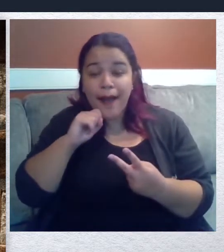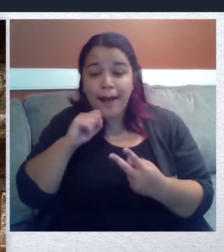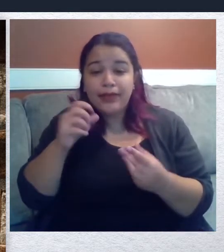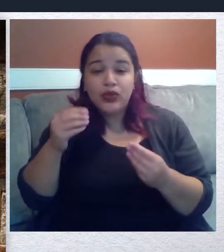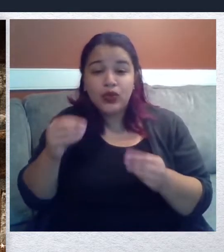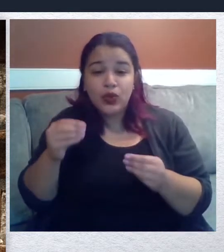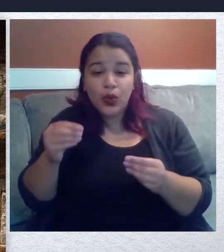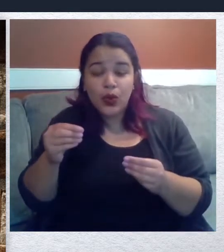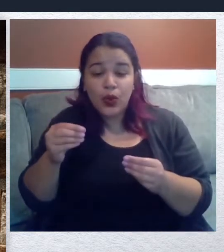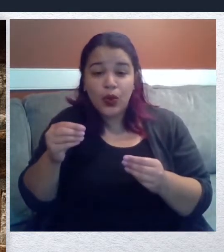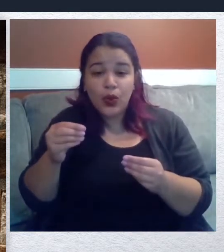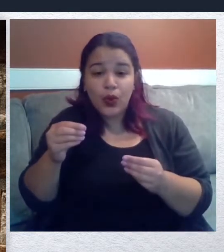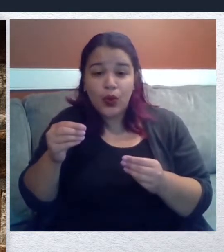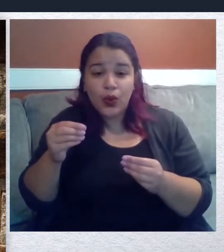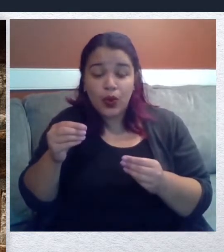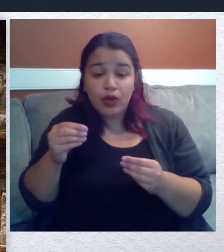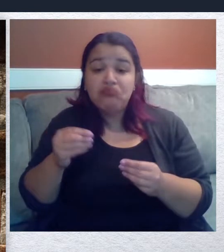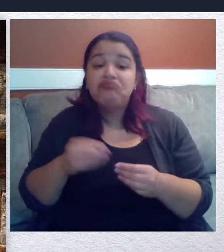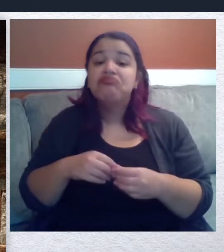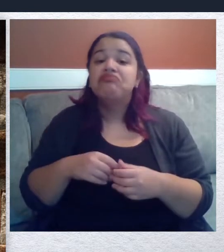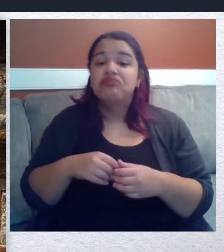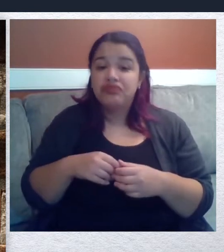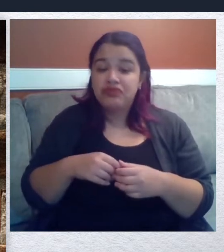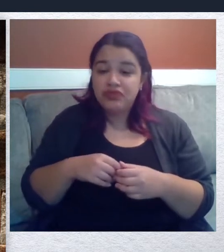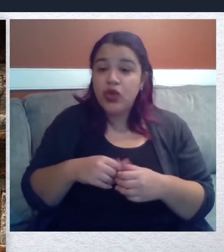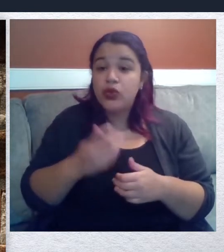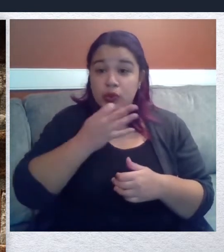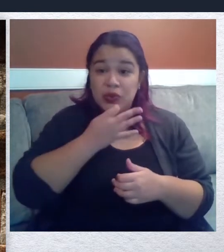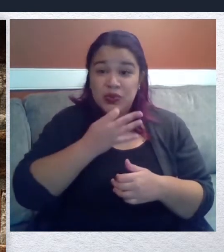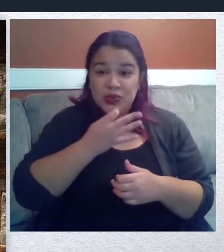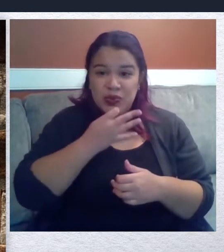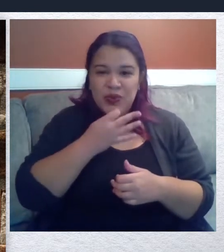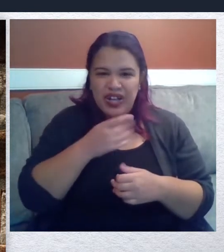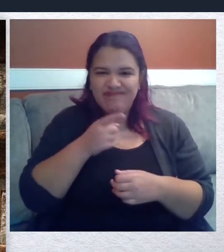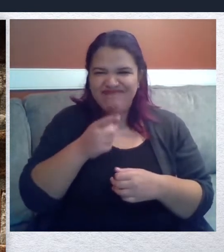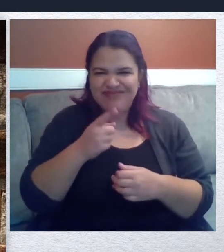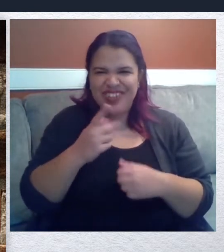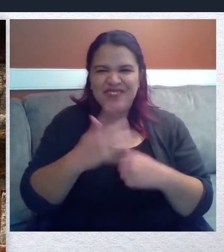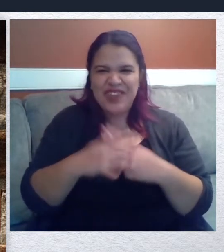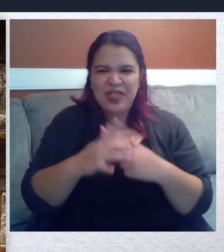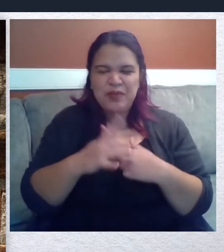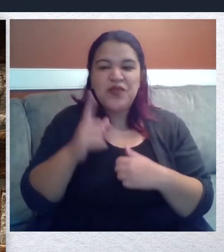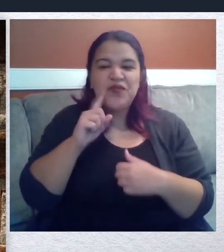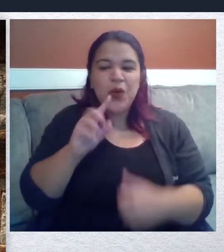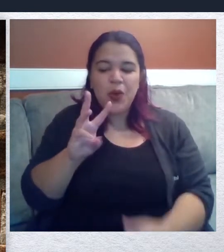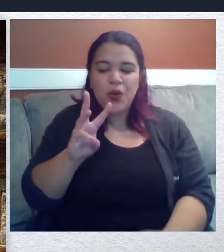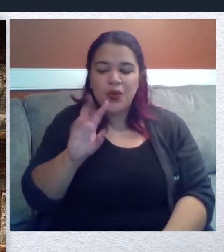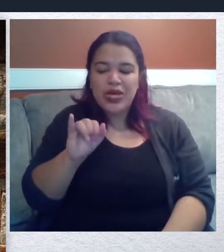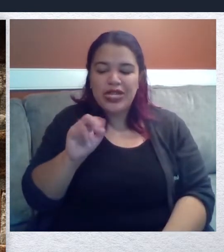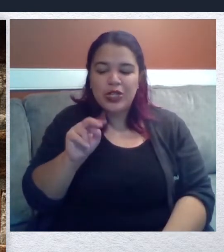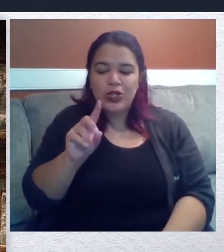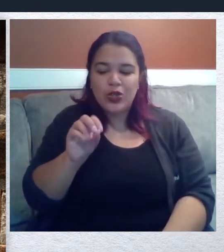soon on the Windows Phone. Here's what you can do if you're a meeting participant.